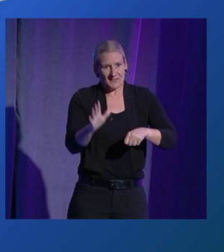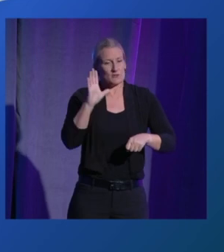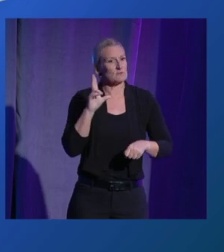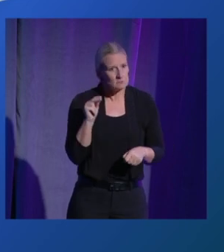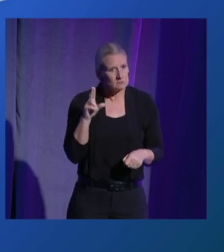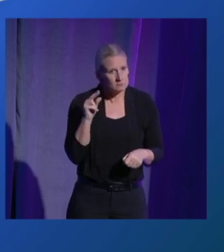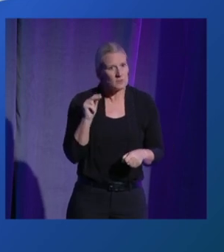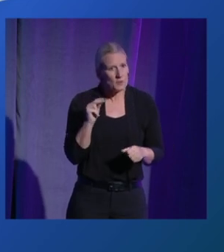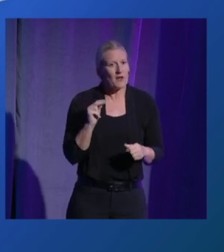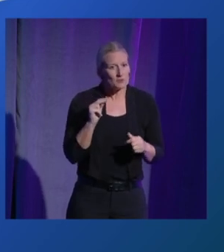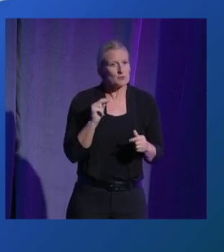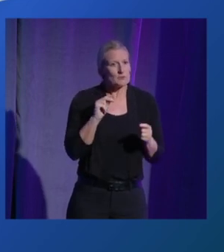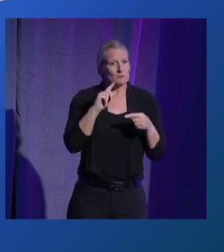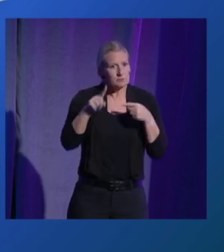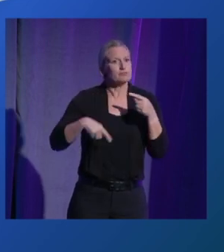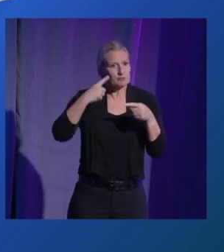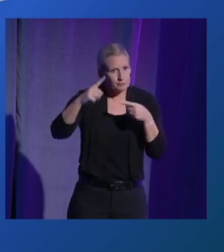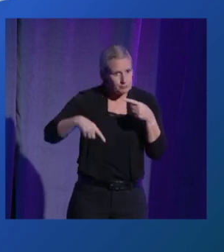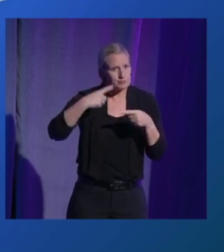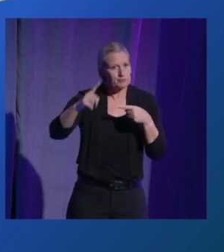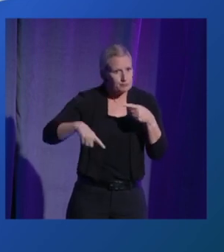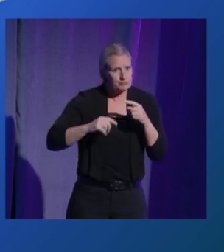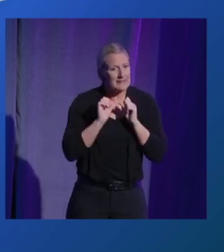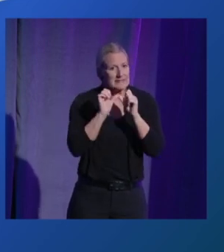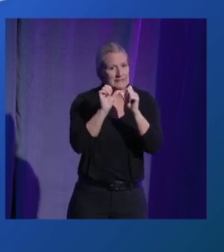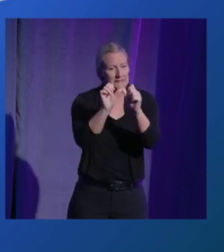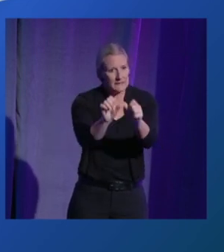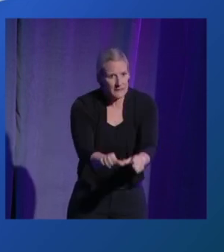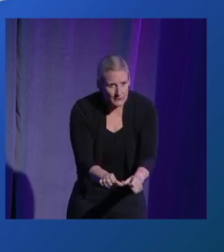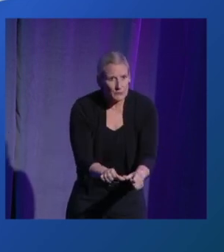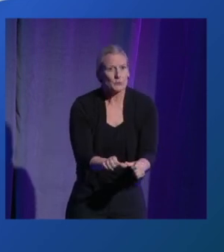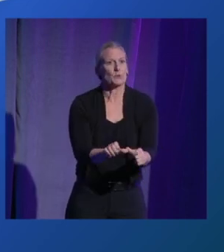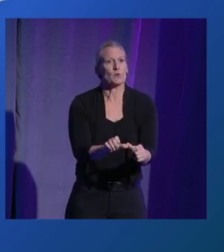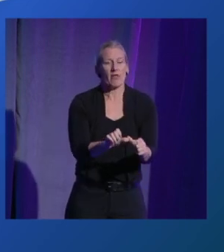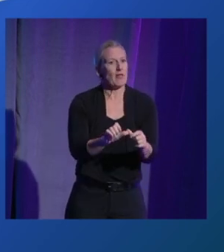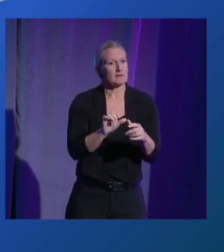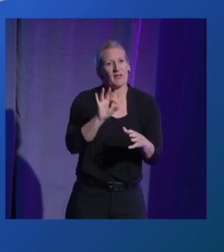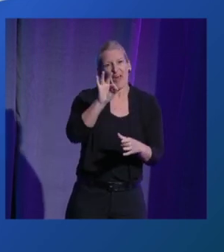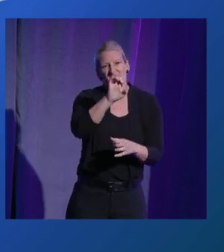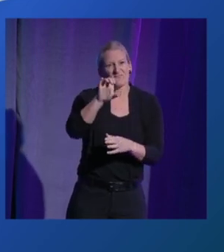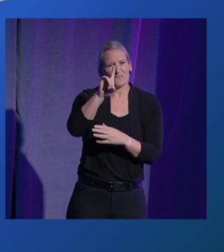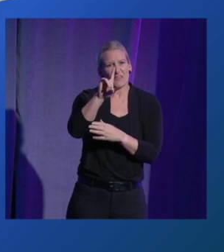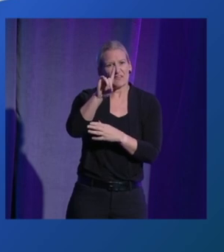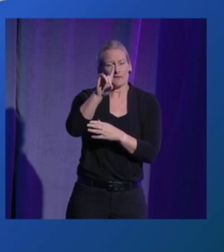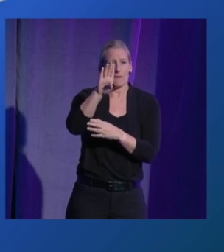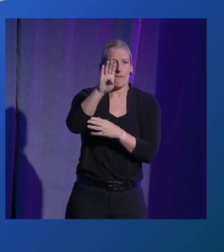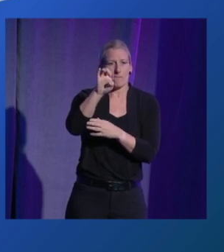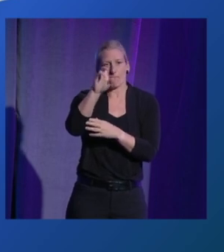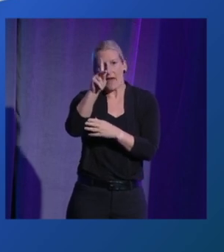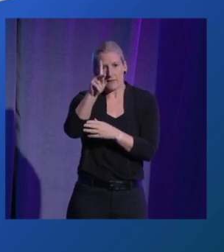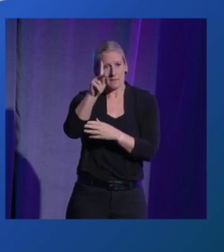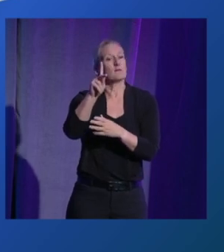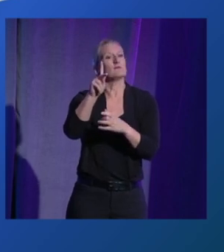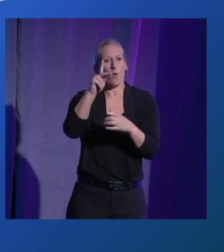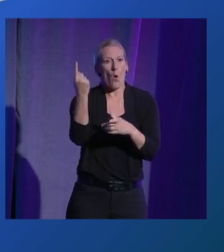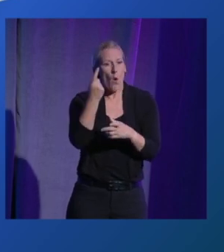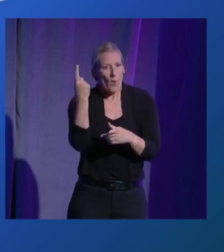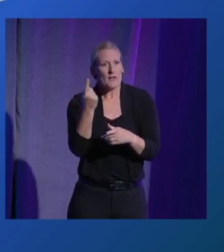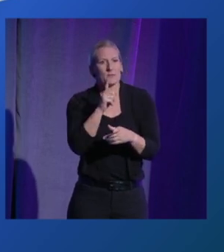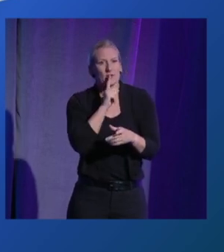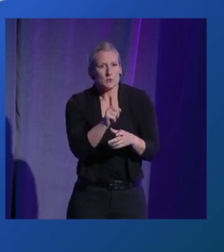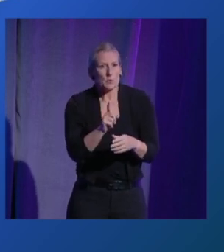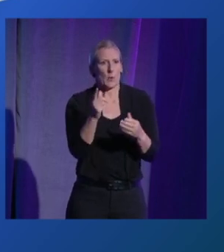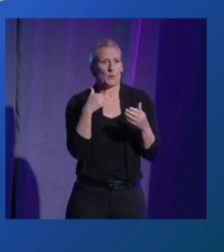it um if you have a good idea um you know keep getting that feedback and keep refining um your your goals